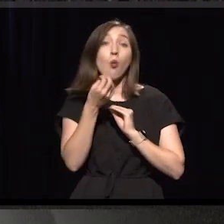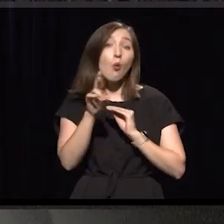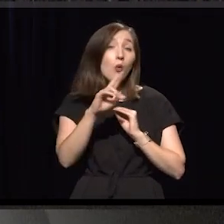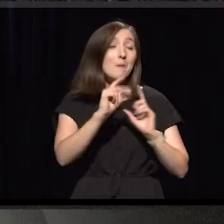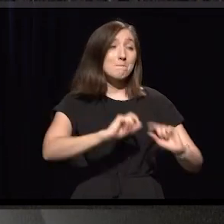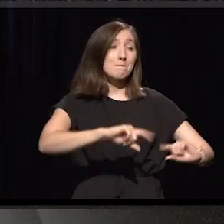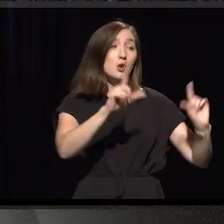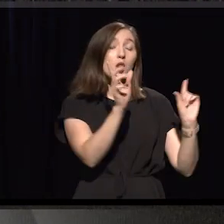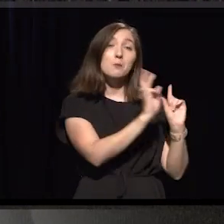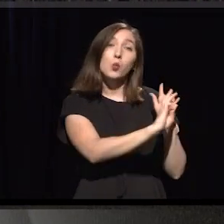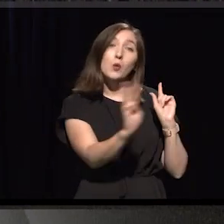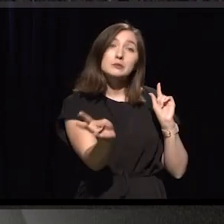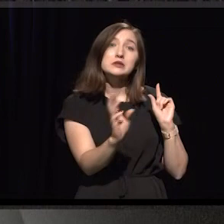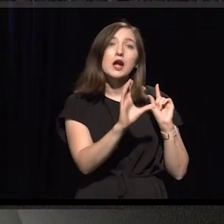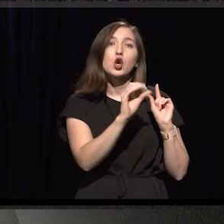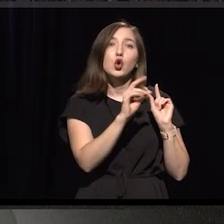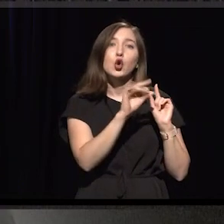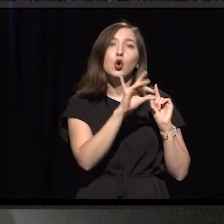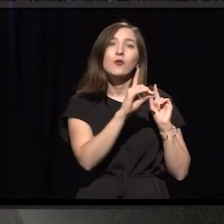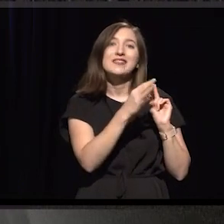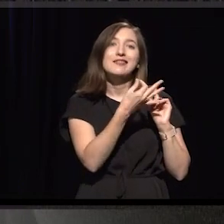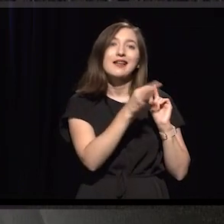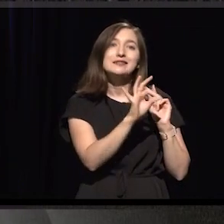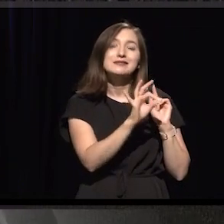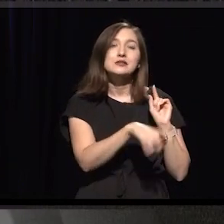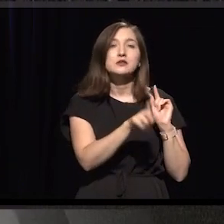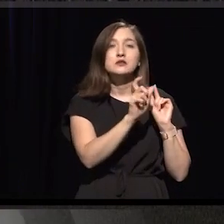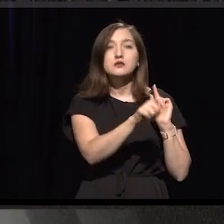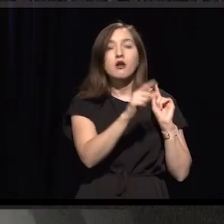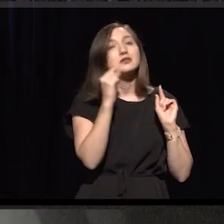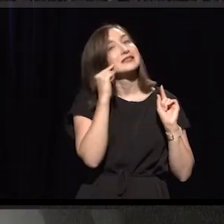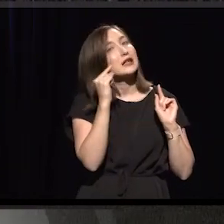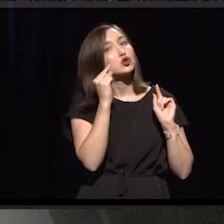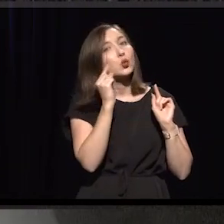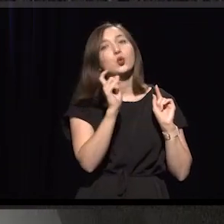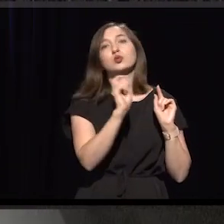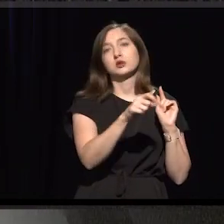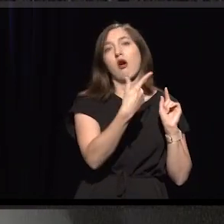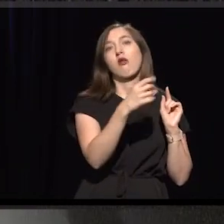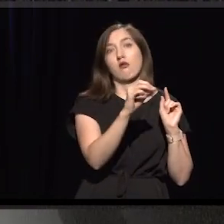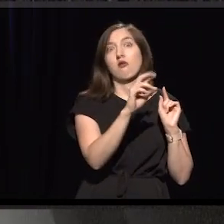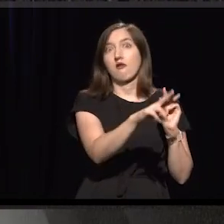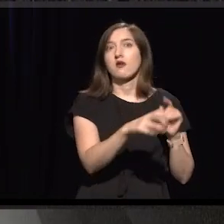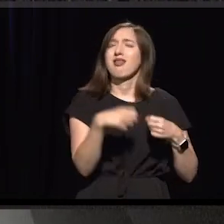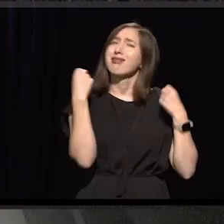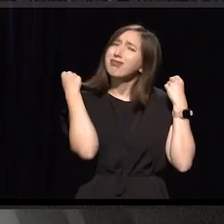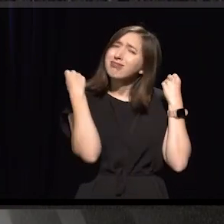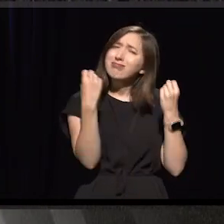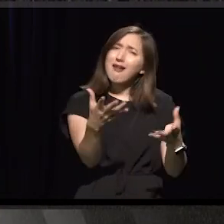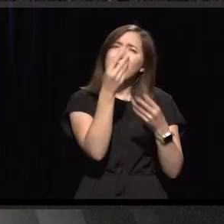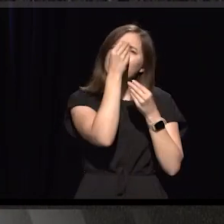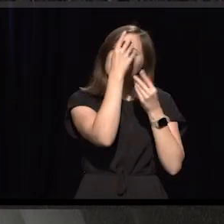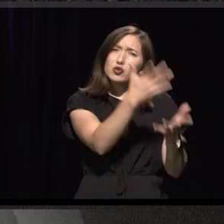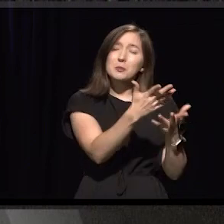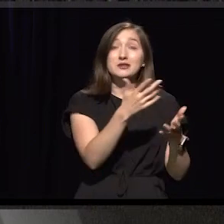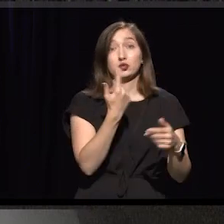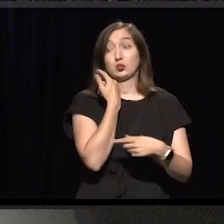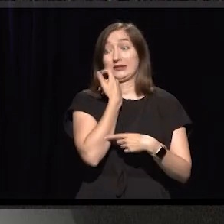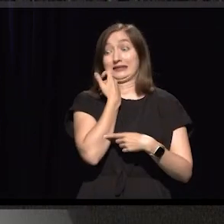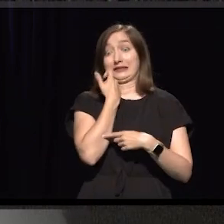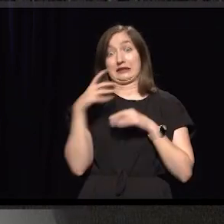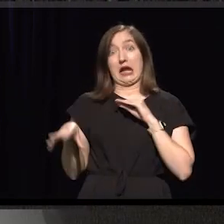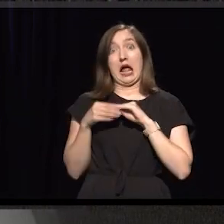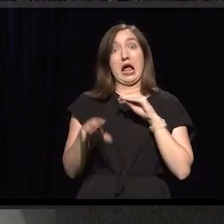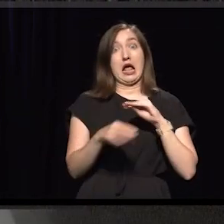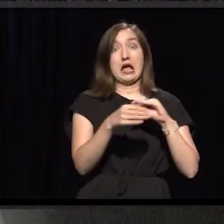covid19.sanantonio.gov. A lot of great updates and surveillance data on that website as well. So if you haven't been in a few days, it's changed with a lot of good information. You